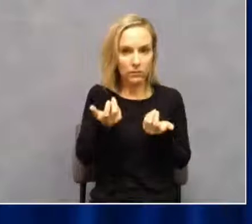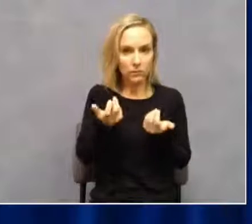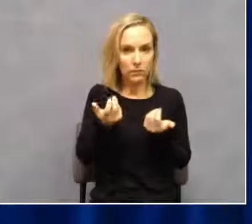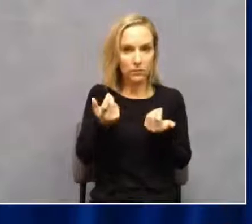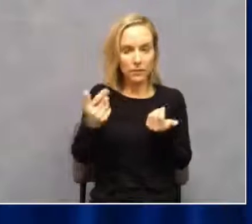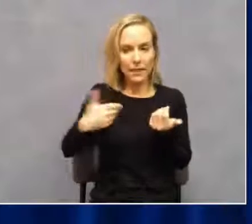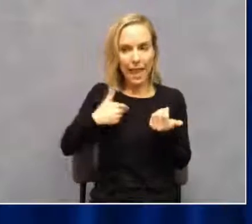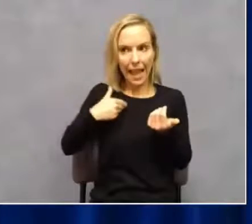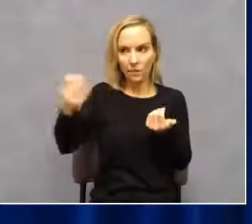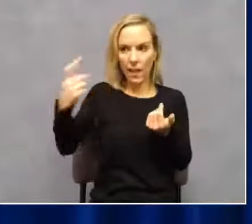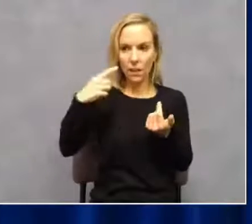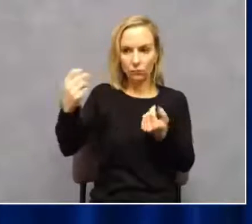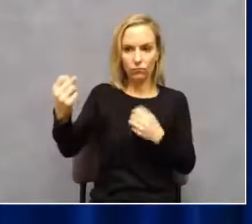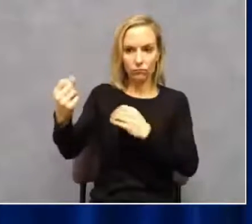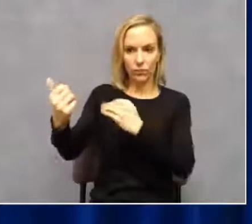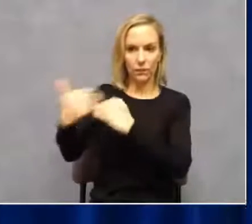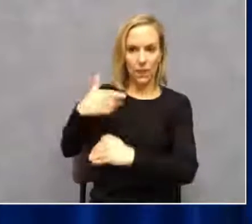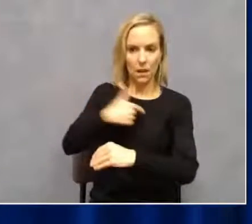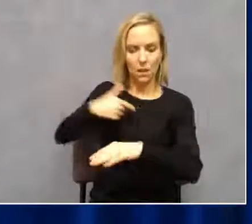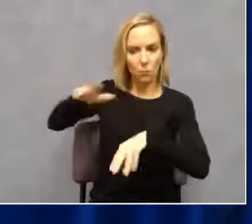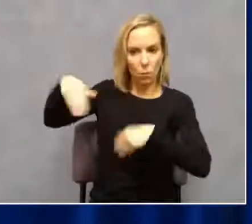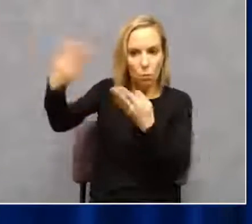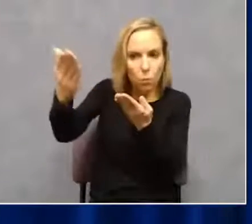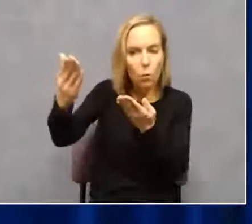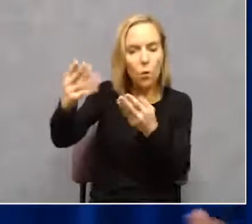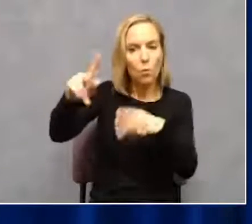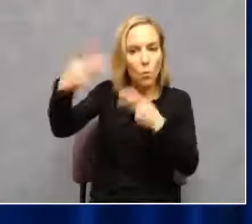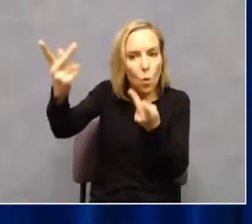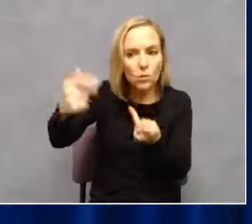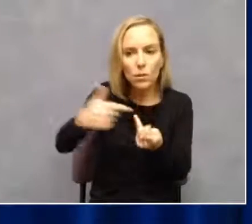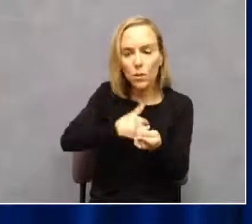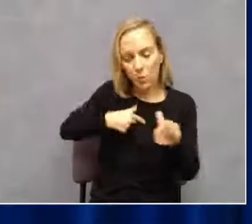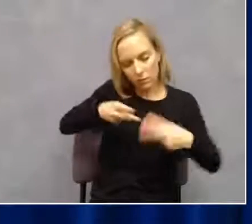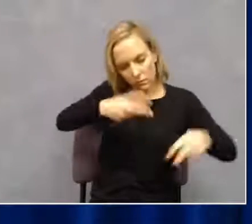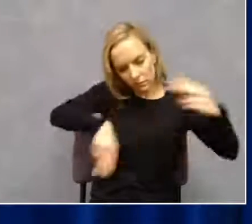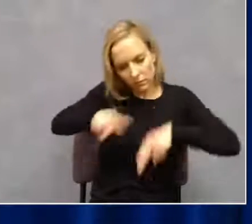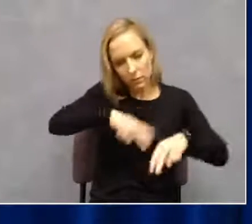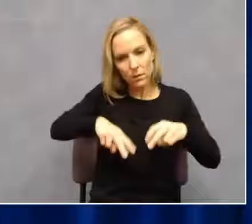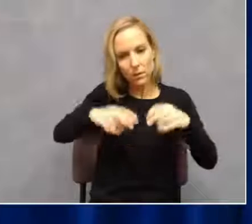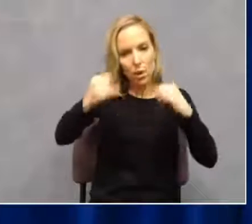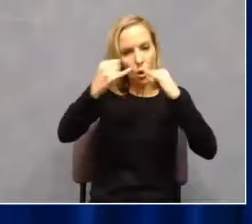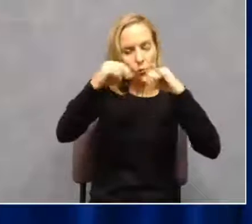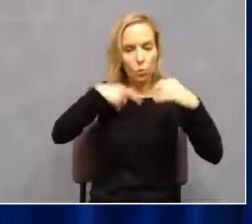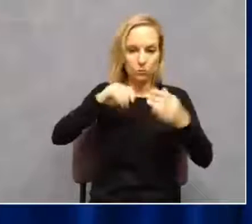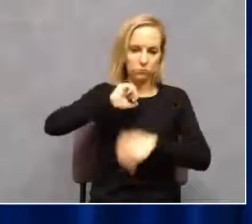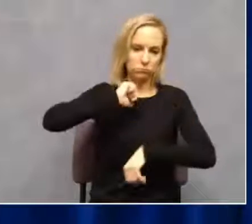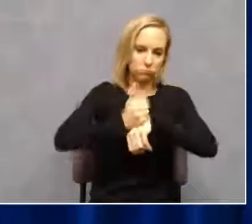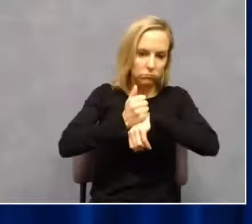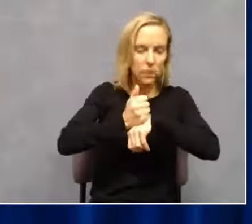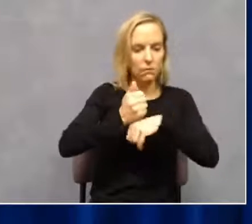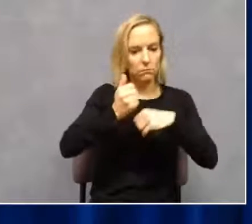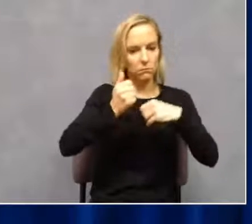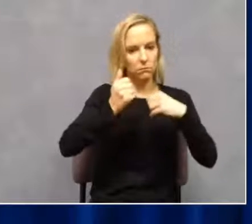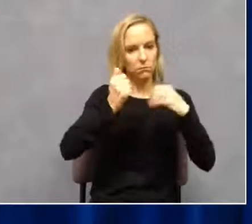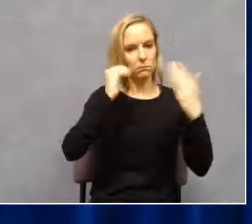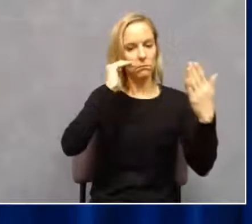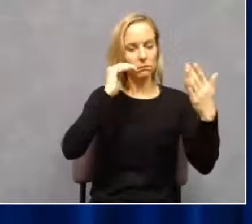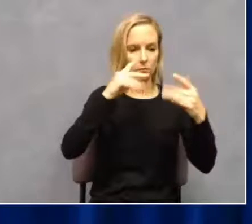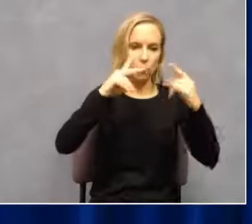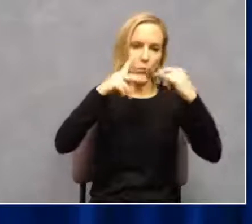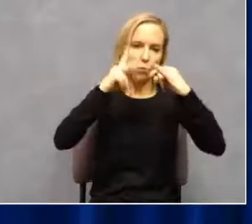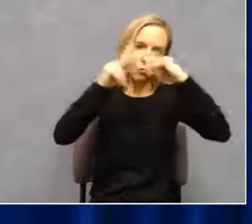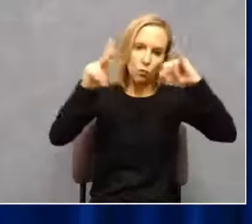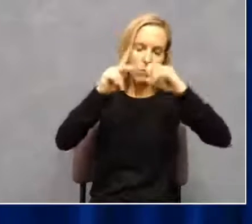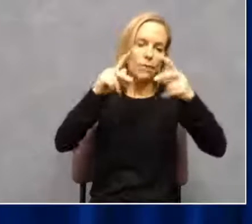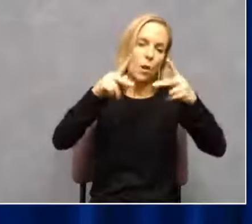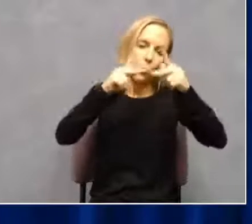We review them. We offer input. We set parameters, and they've worked with us very well to comply with those things. We're very grateful for